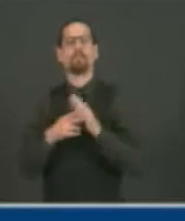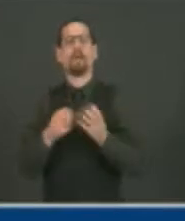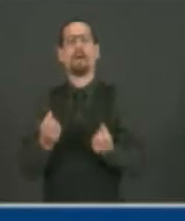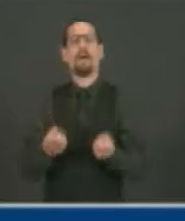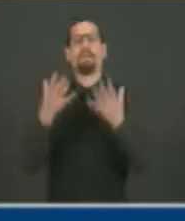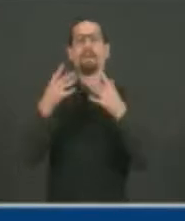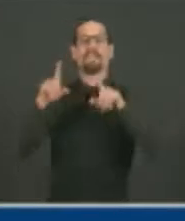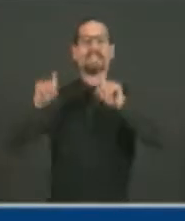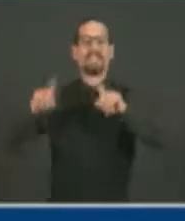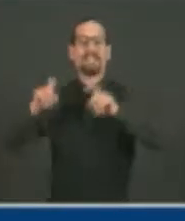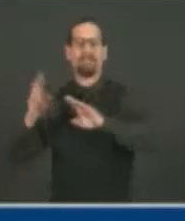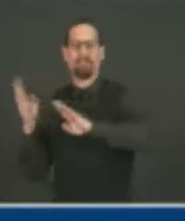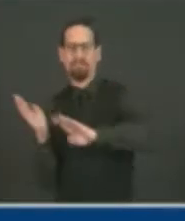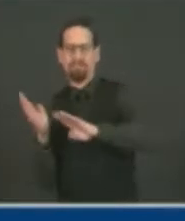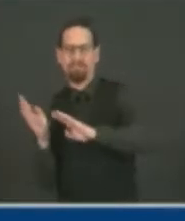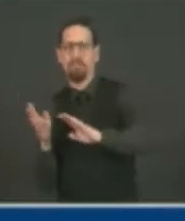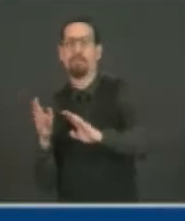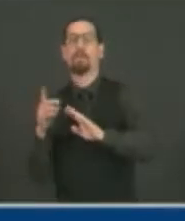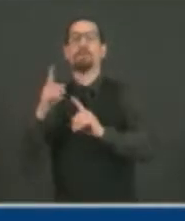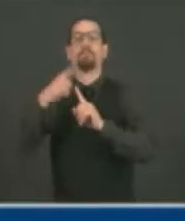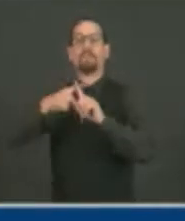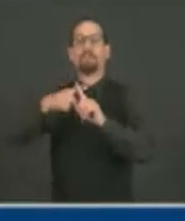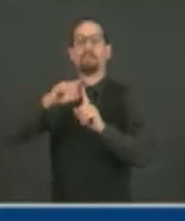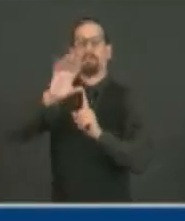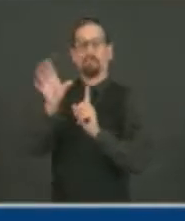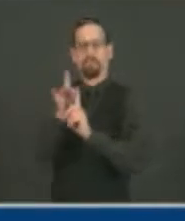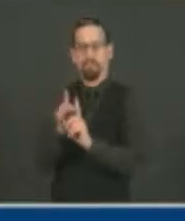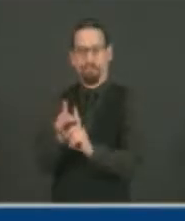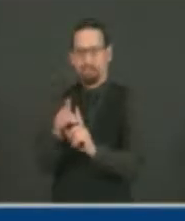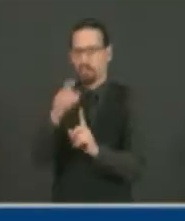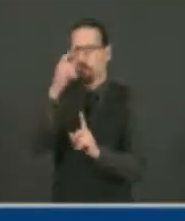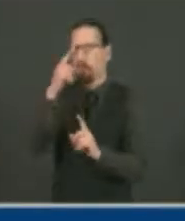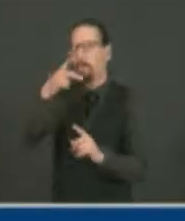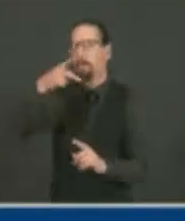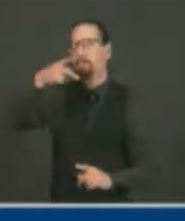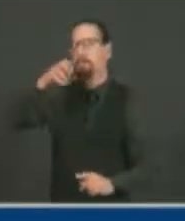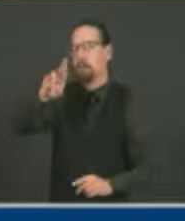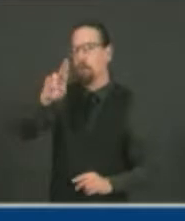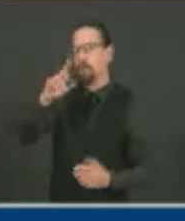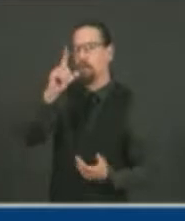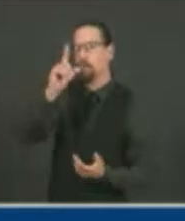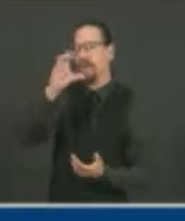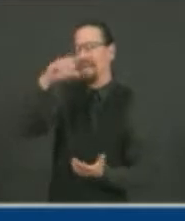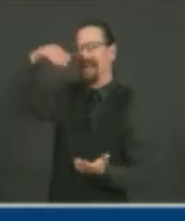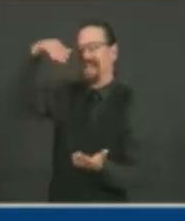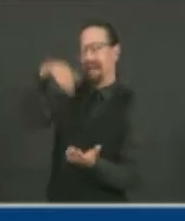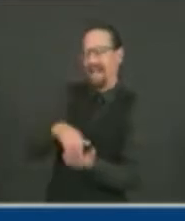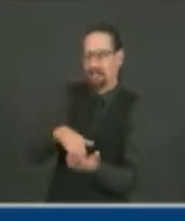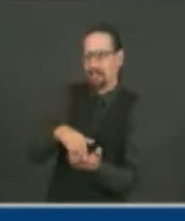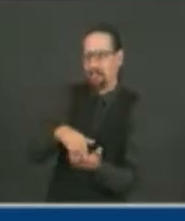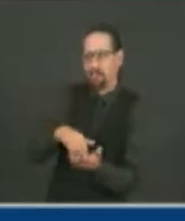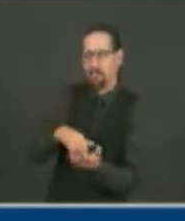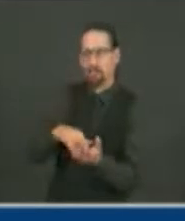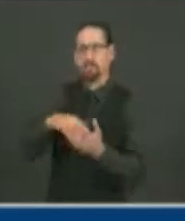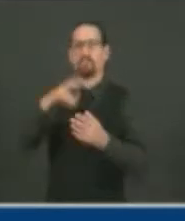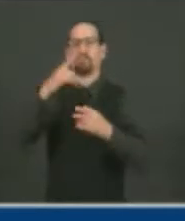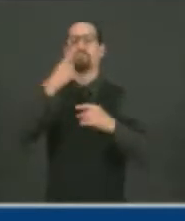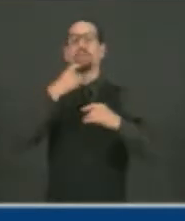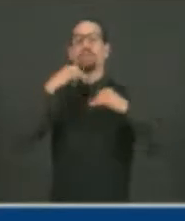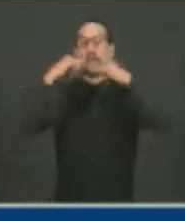So the reason that we didn't clear Providence and Central Falls for a full reopening of schools is because they were